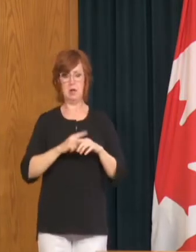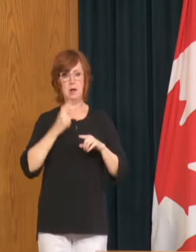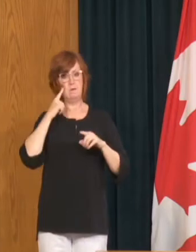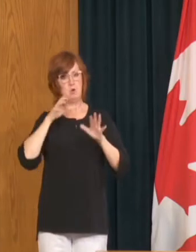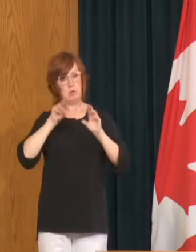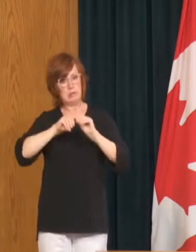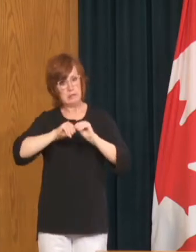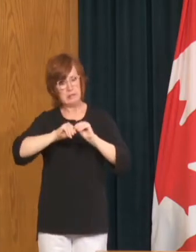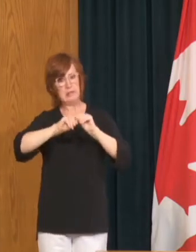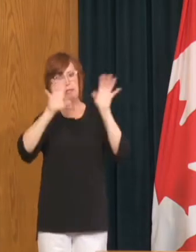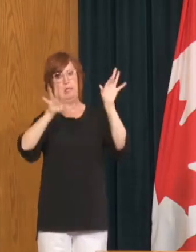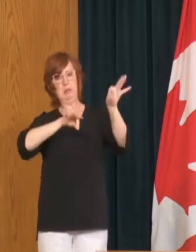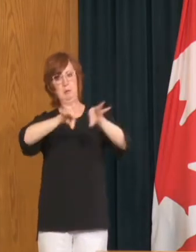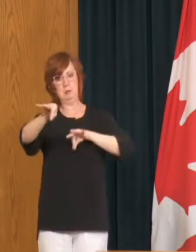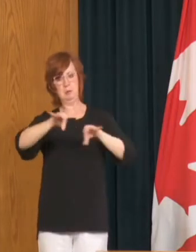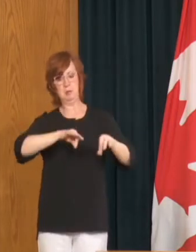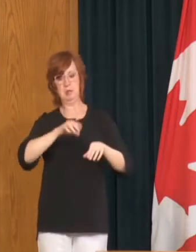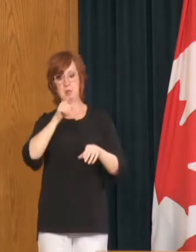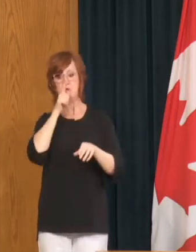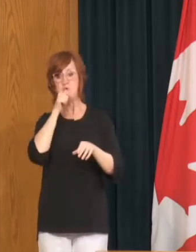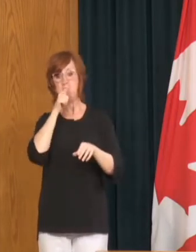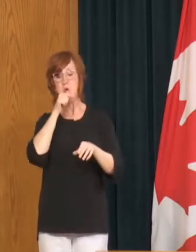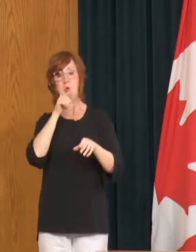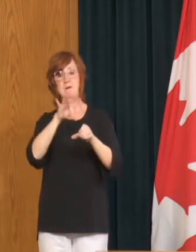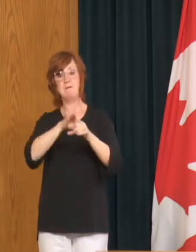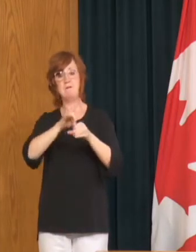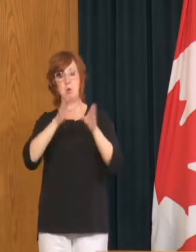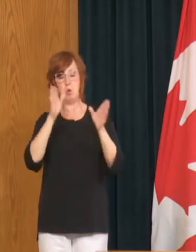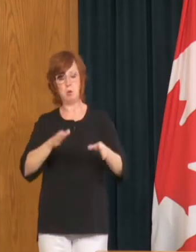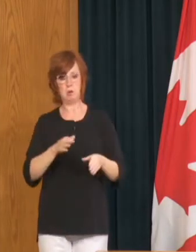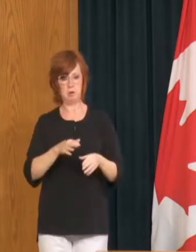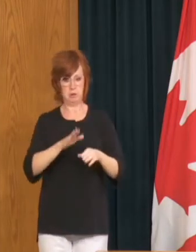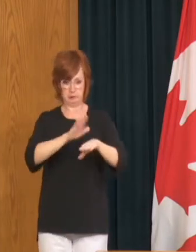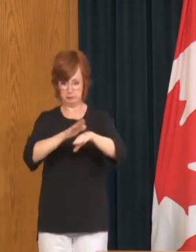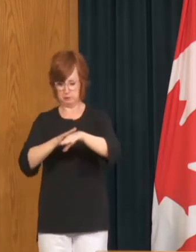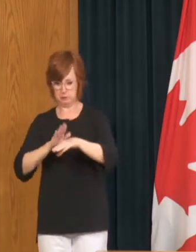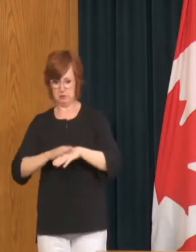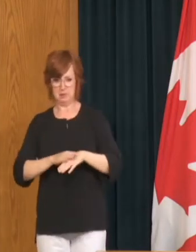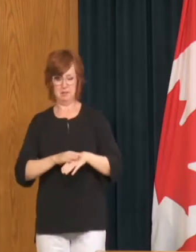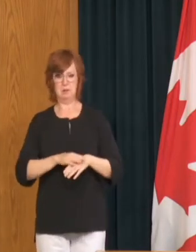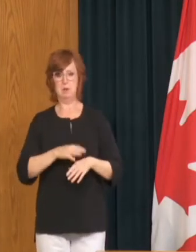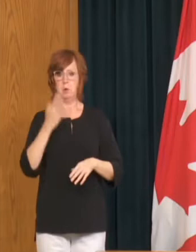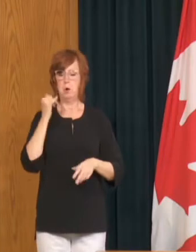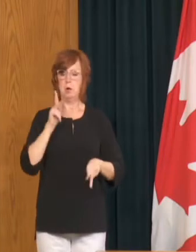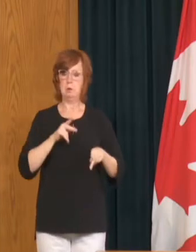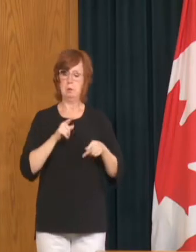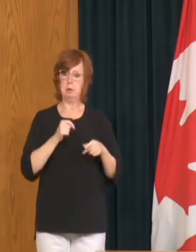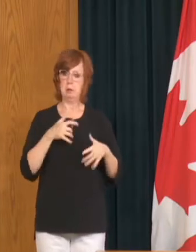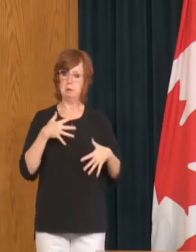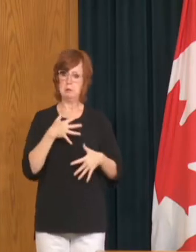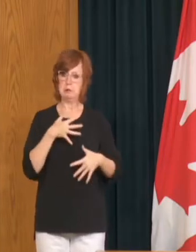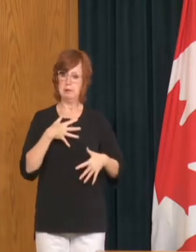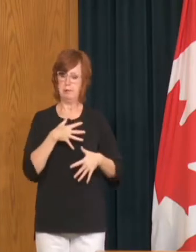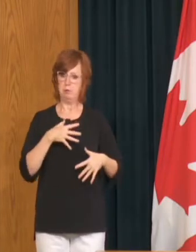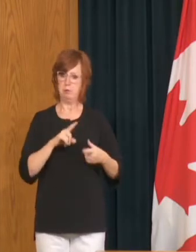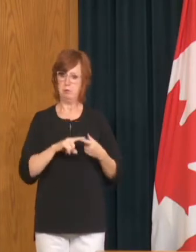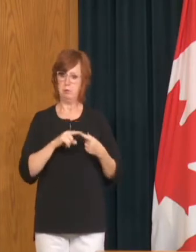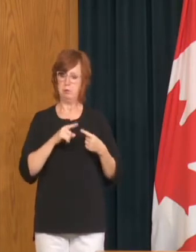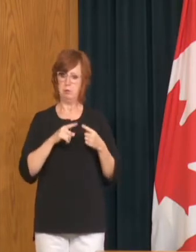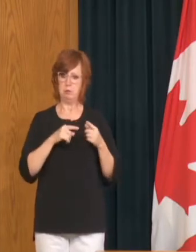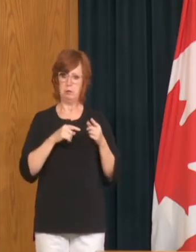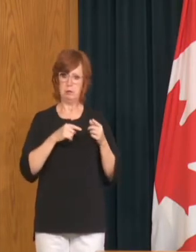years in terms of fears that people have about cuts, crown sell-offs,